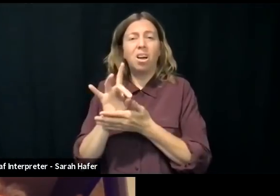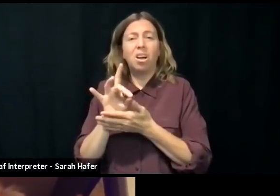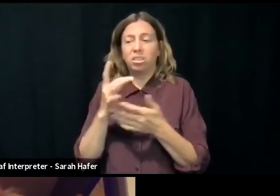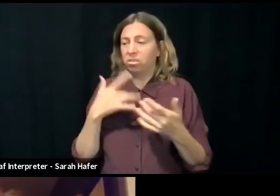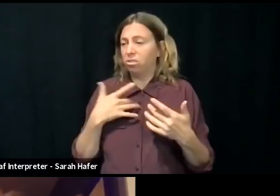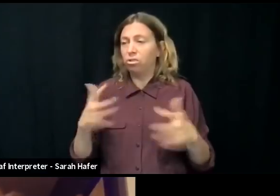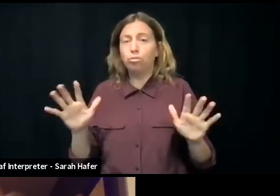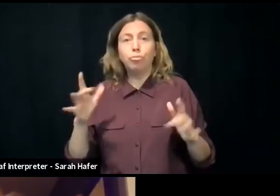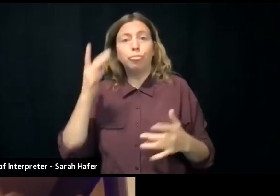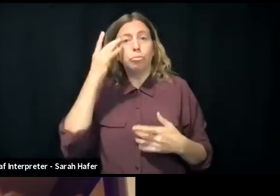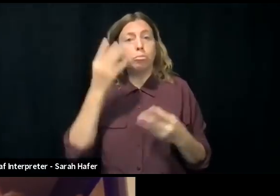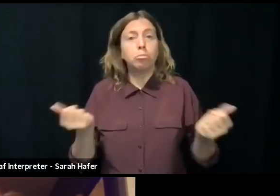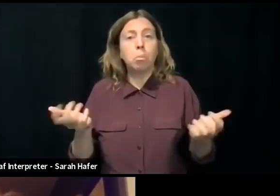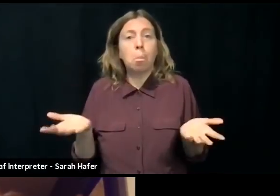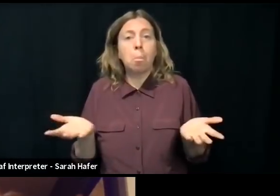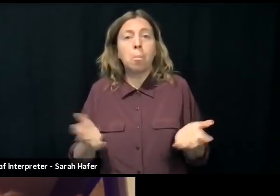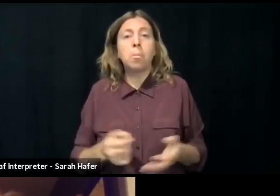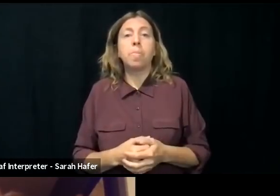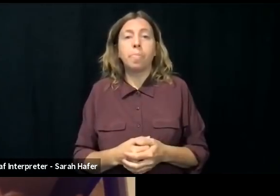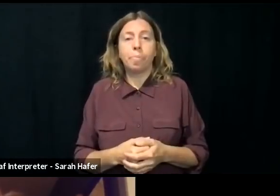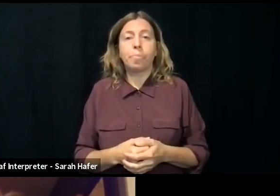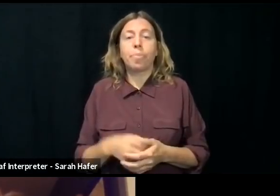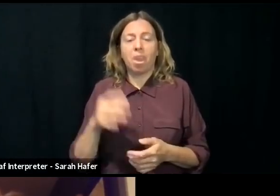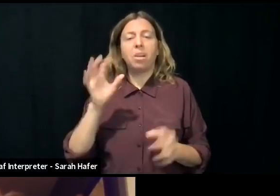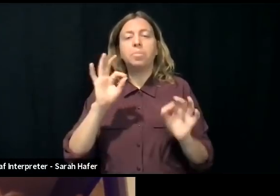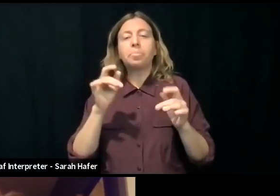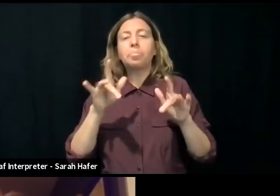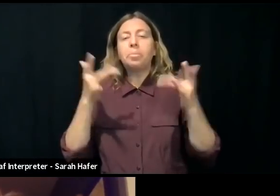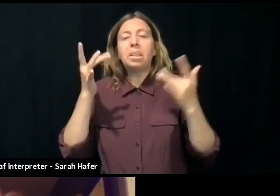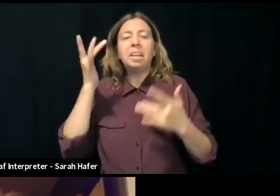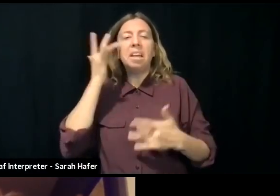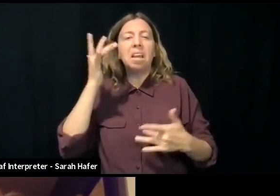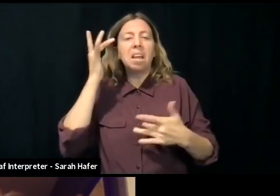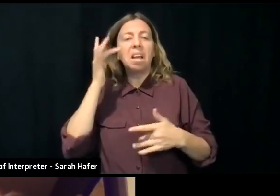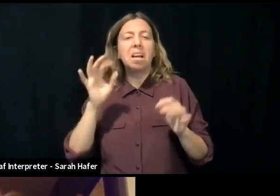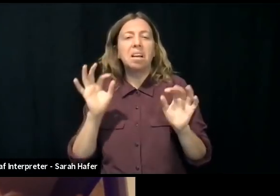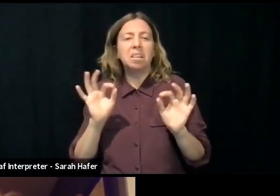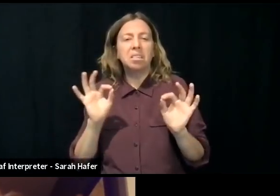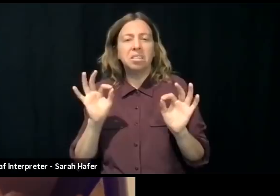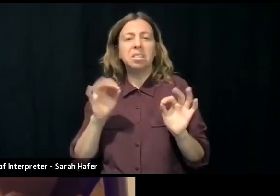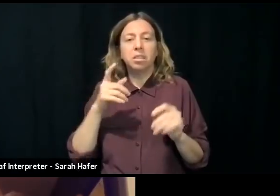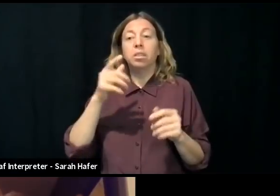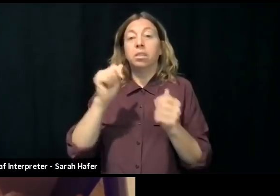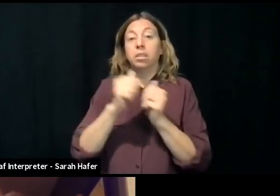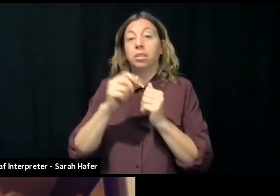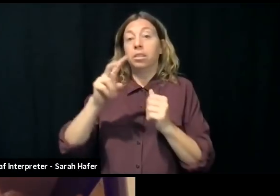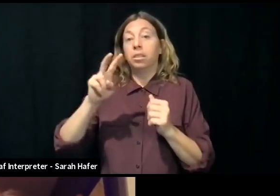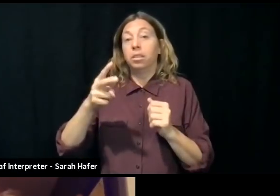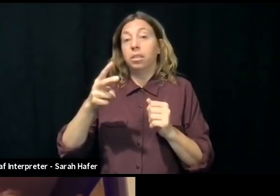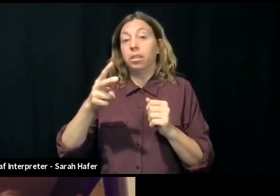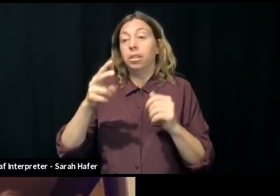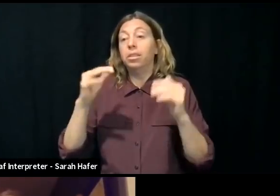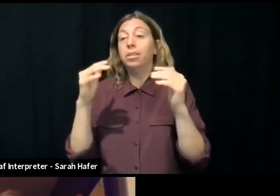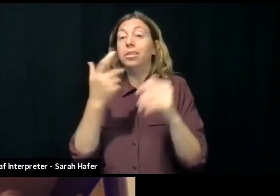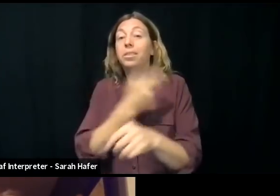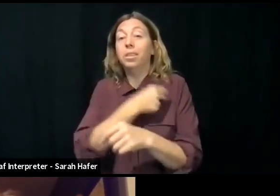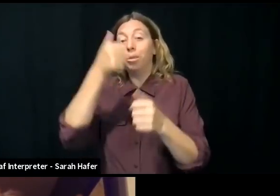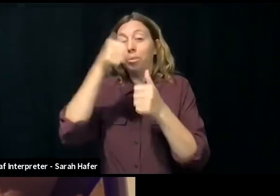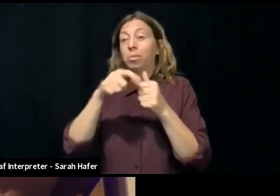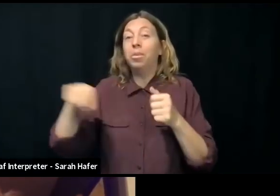very mild and minor side effects I experienced from my second vaccine. I can tell you from firsthand experience, the vaccinations work. I